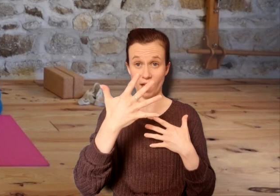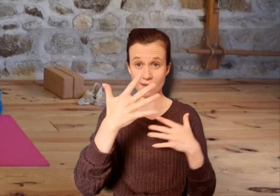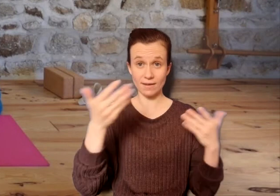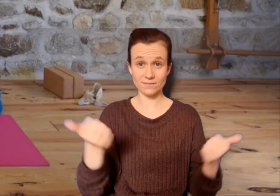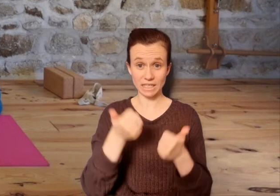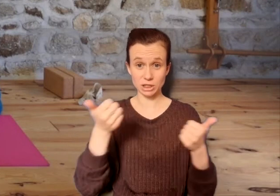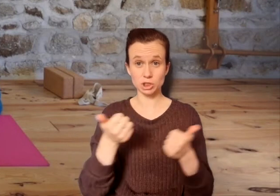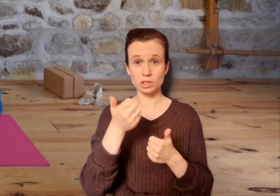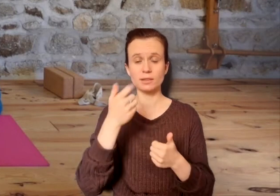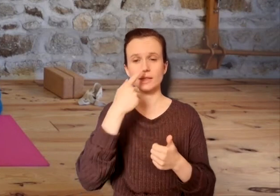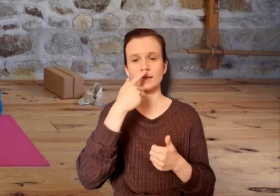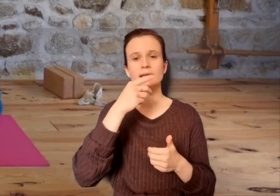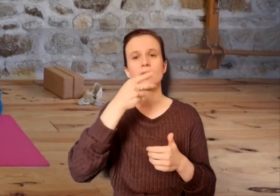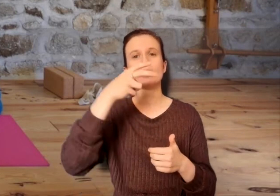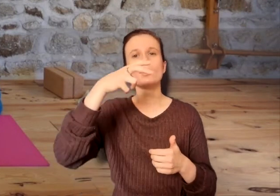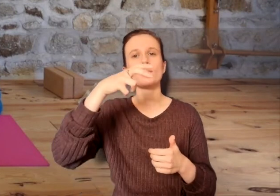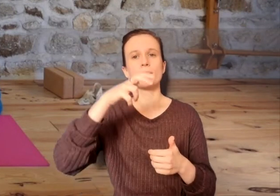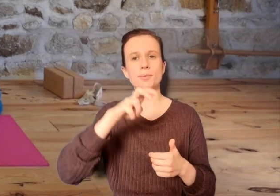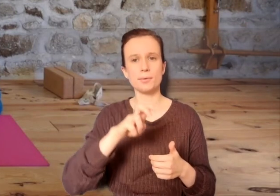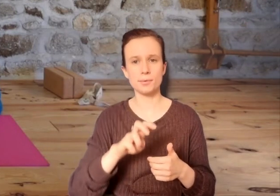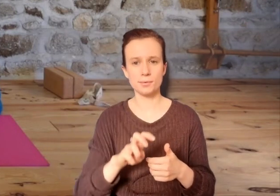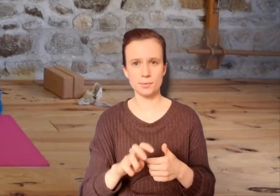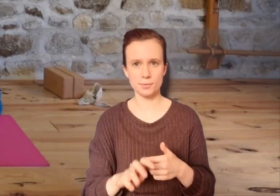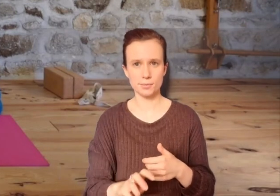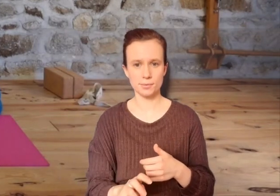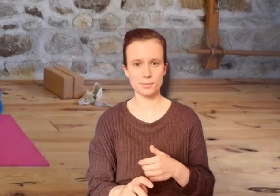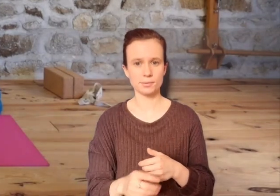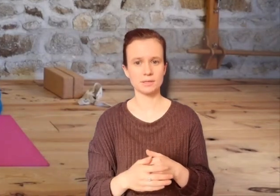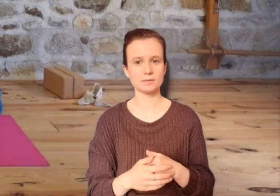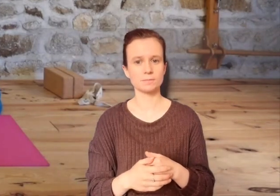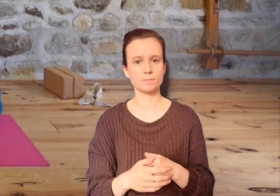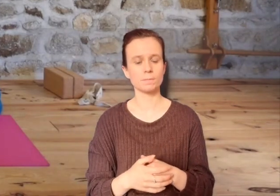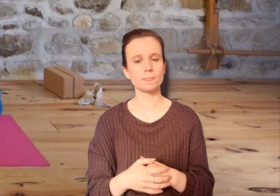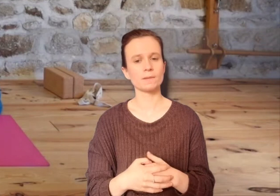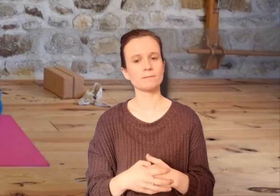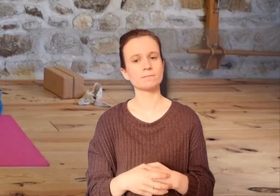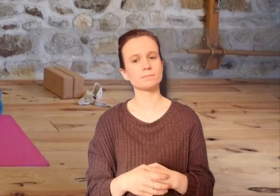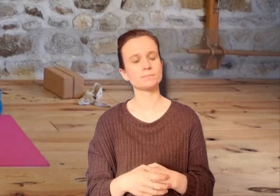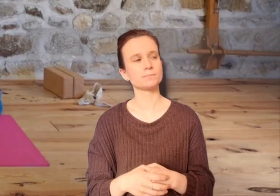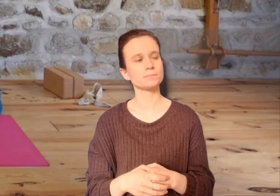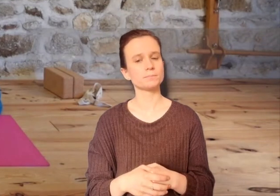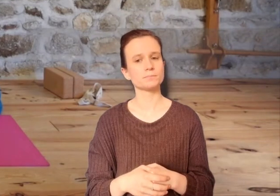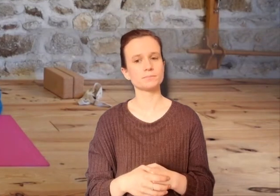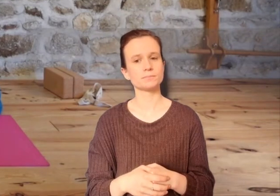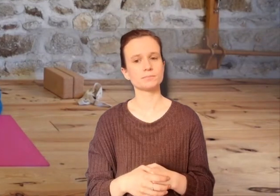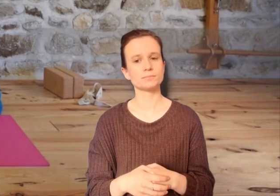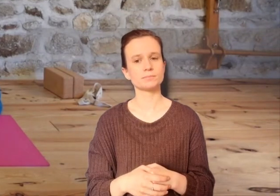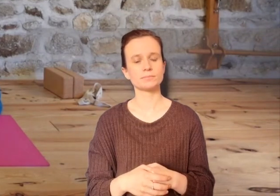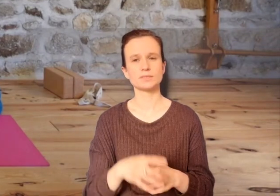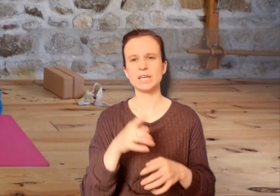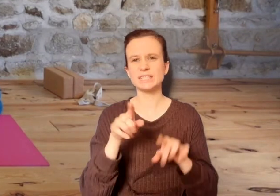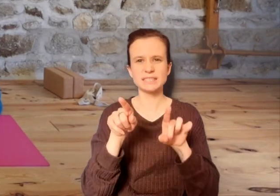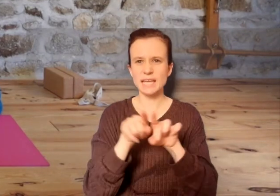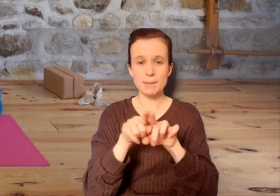And on your 5th exhale, come all the way down. Yeah? If you've got your hands on your ankles, it's all the